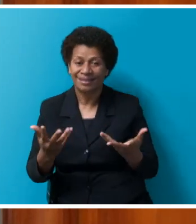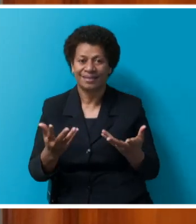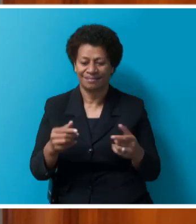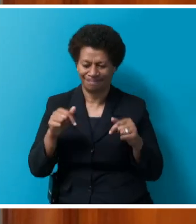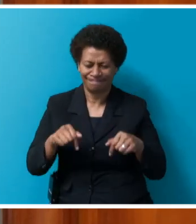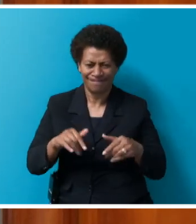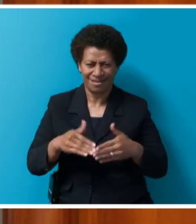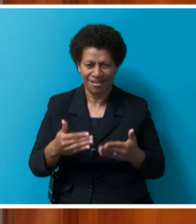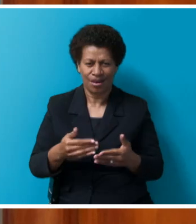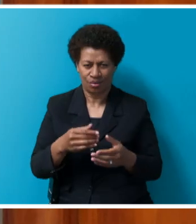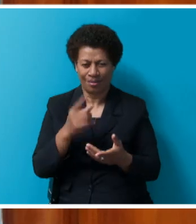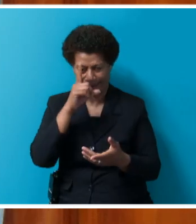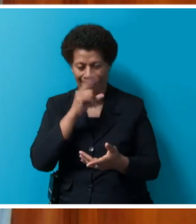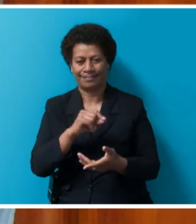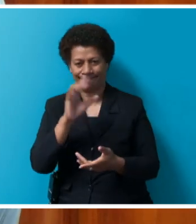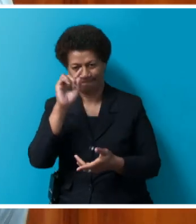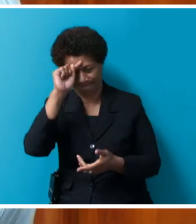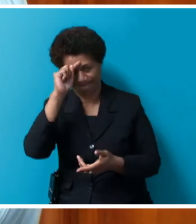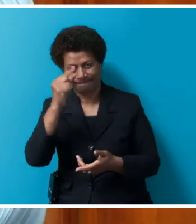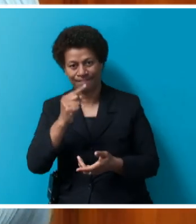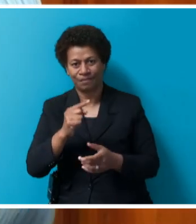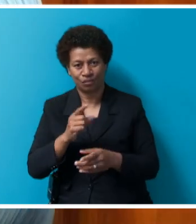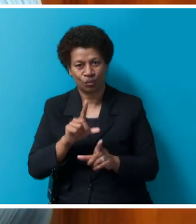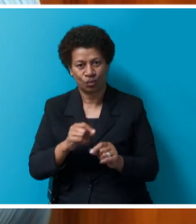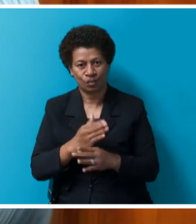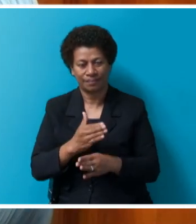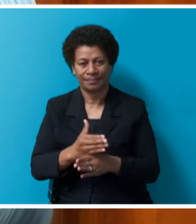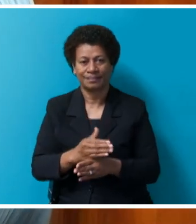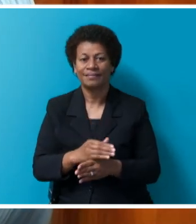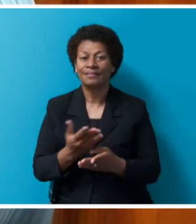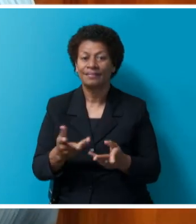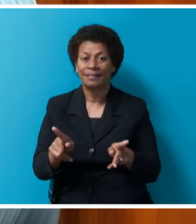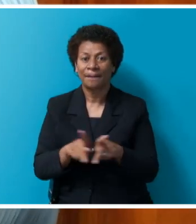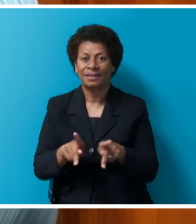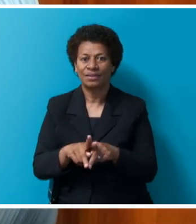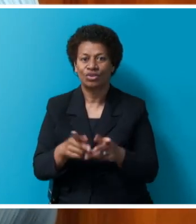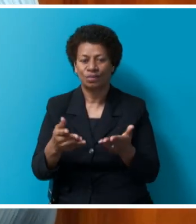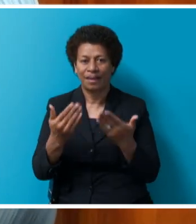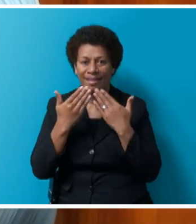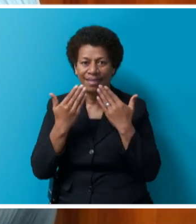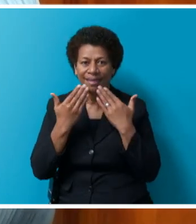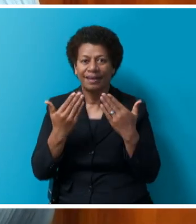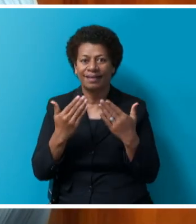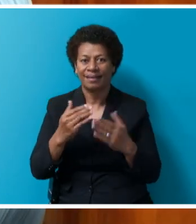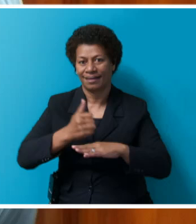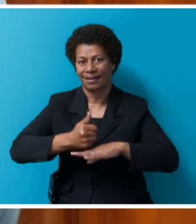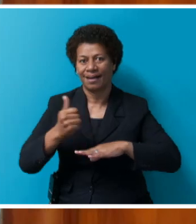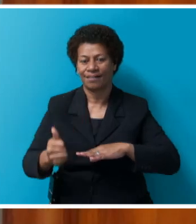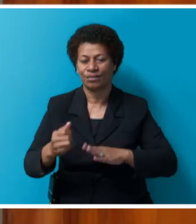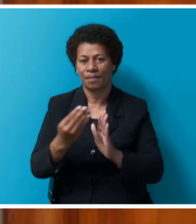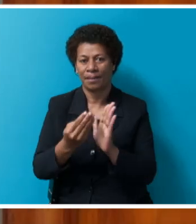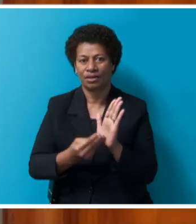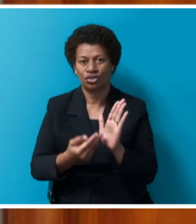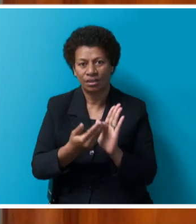Yet amidst these challenges, I acknowledge progress and partnership. I thank the coalition government for the budgetary